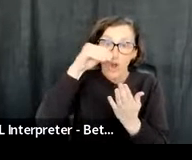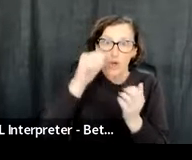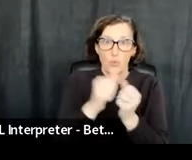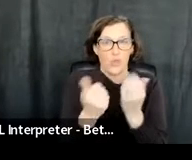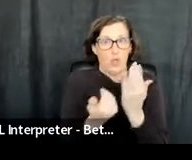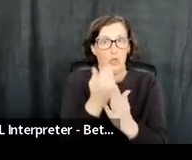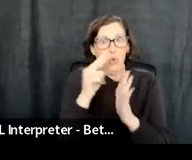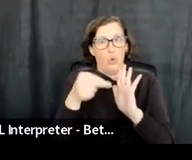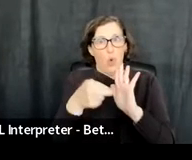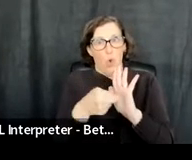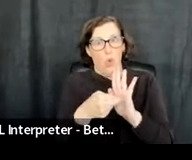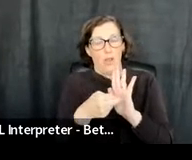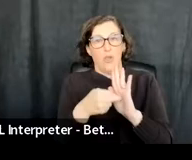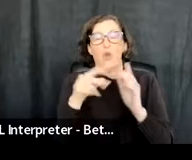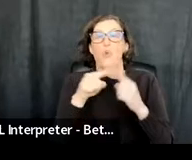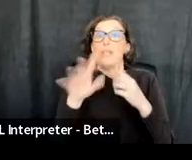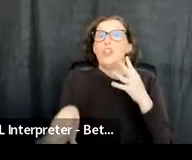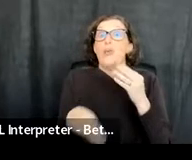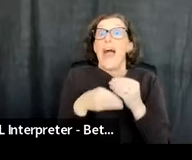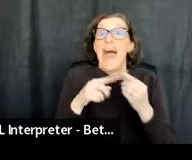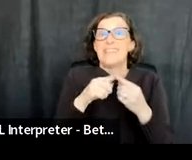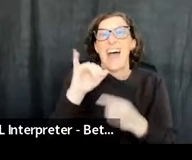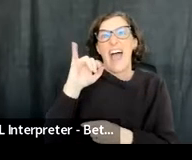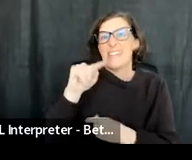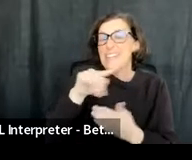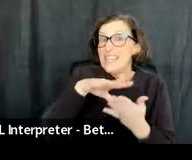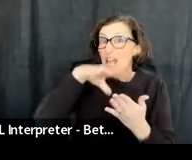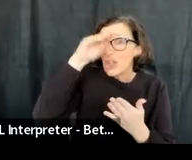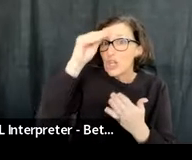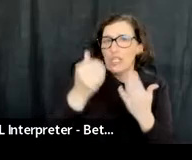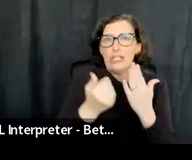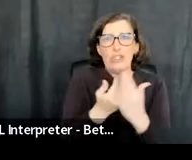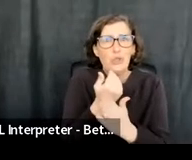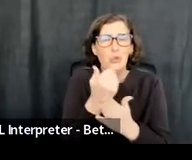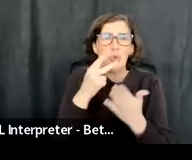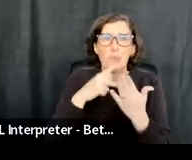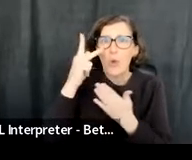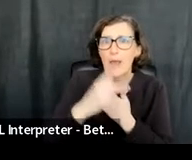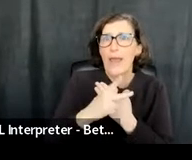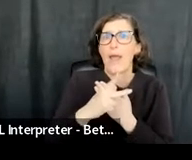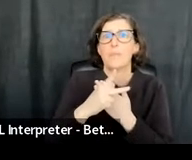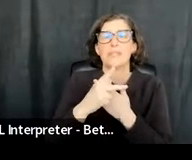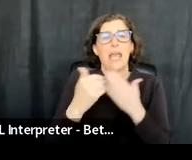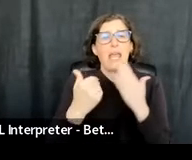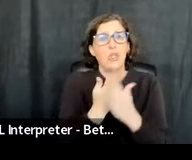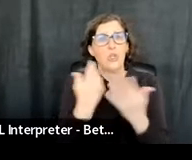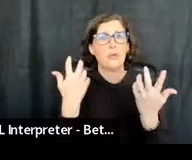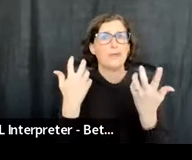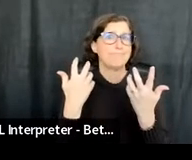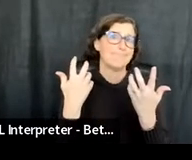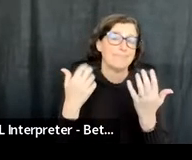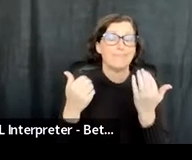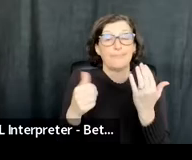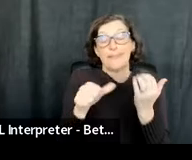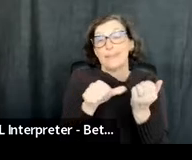the AT learning curve, because you might need to now learn how to navigate those new programs with the assistive technology, or maybe